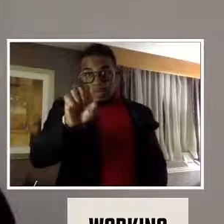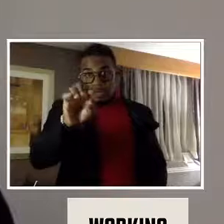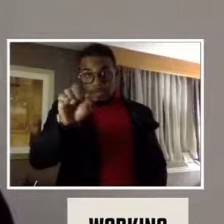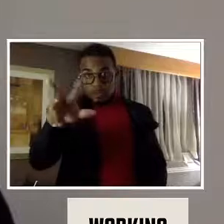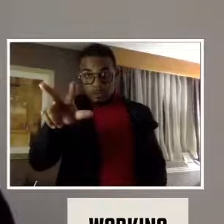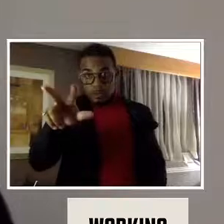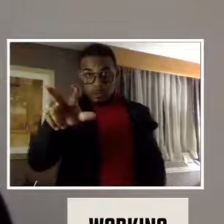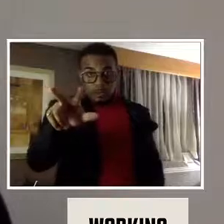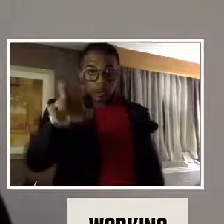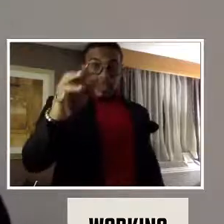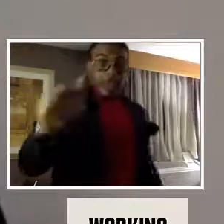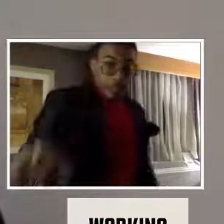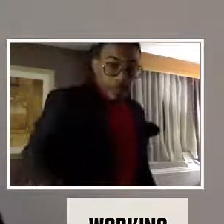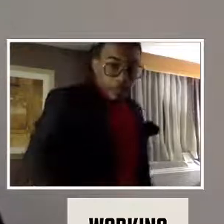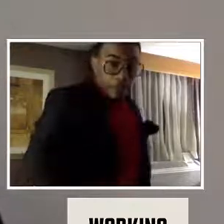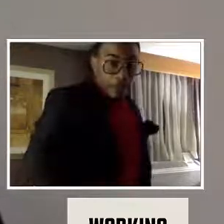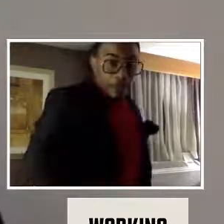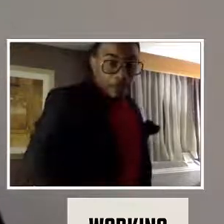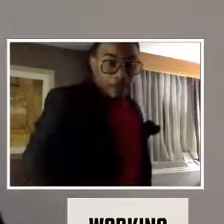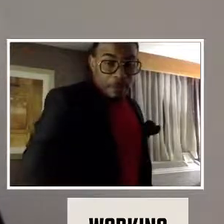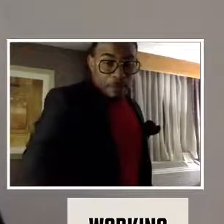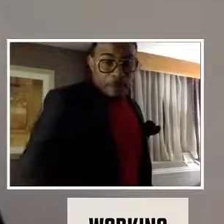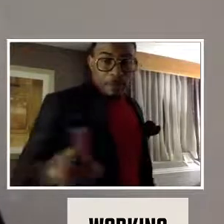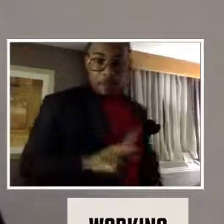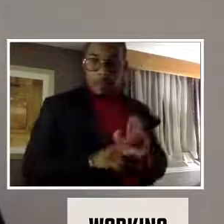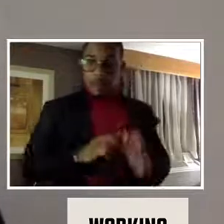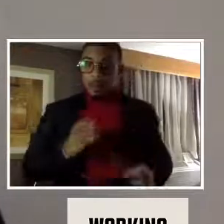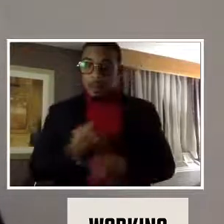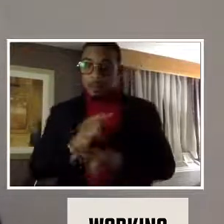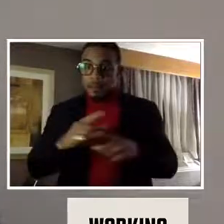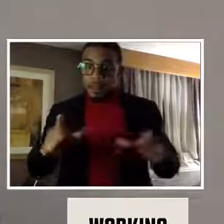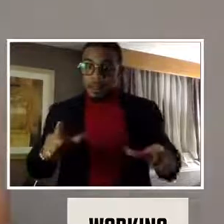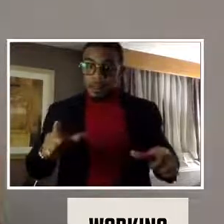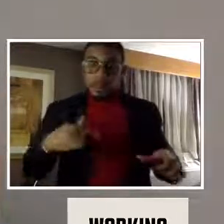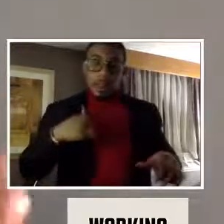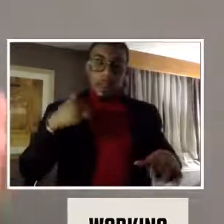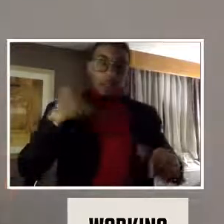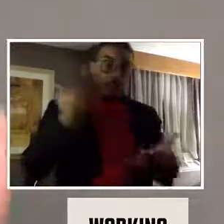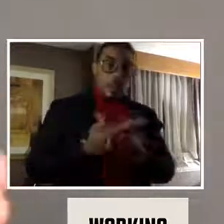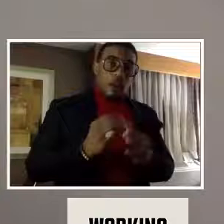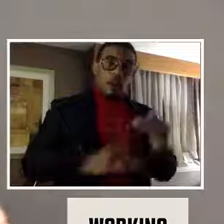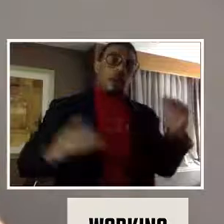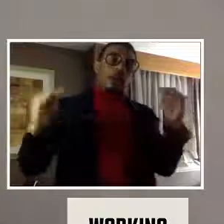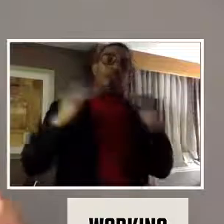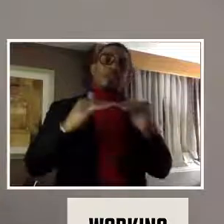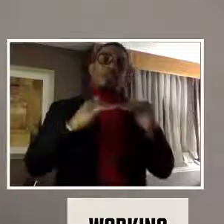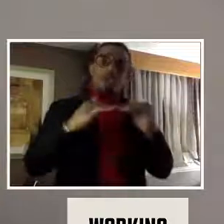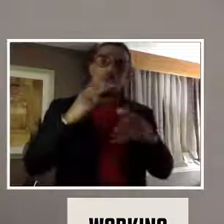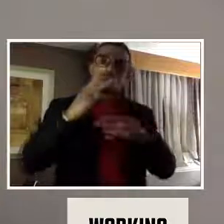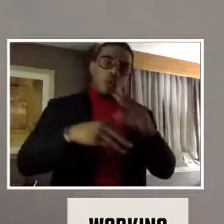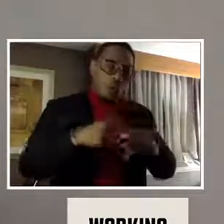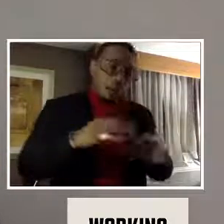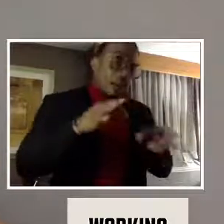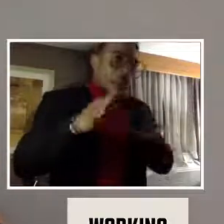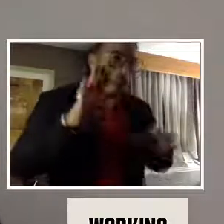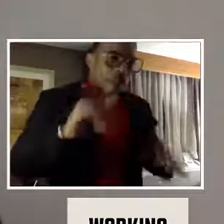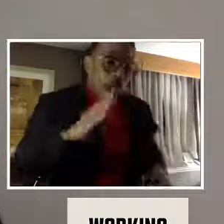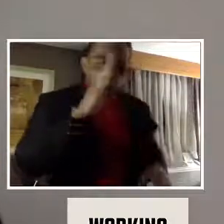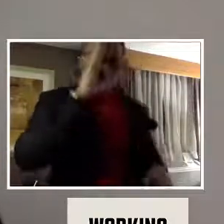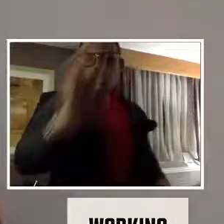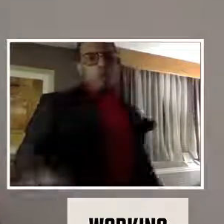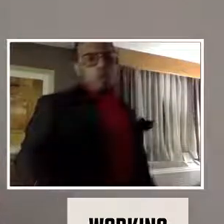304-03. Now, policy is my love language, y'all. And our destination is a more just and equitable world defined by